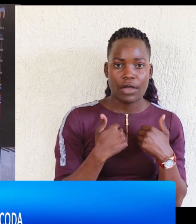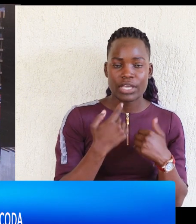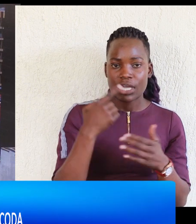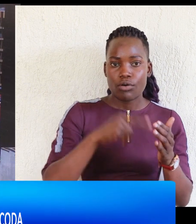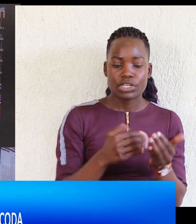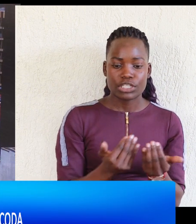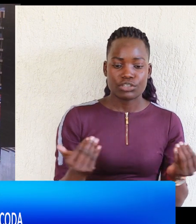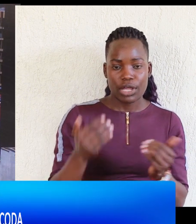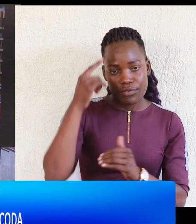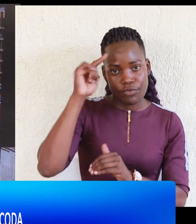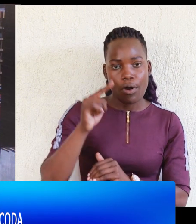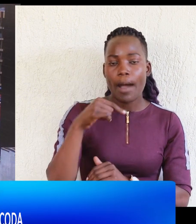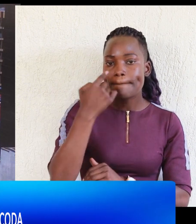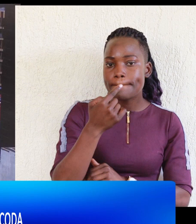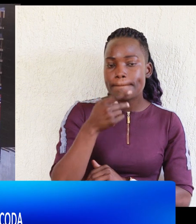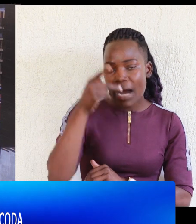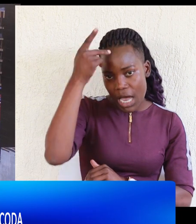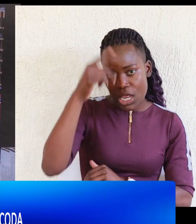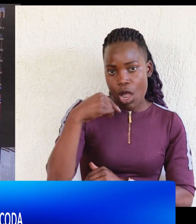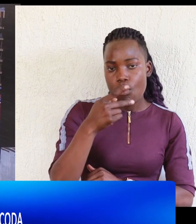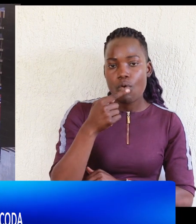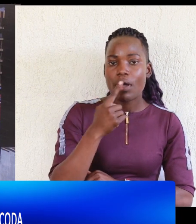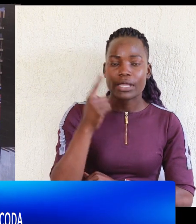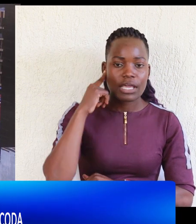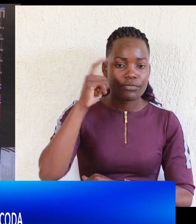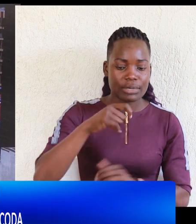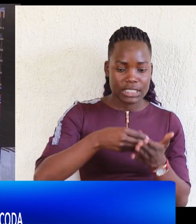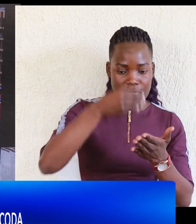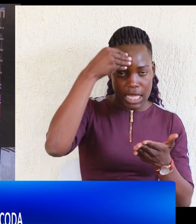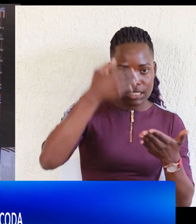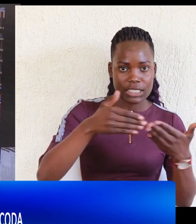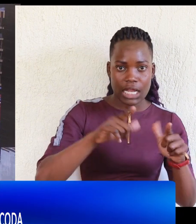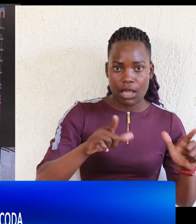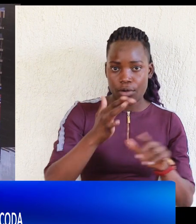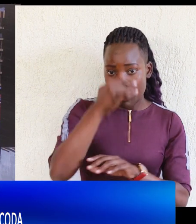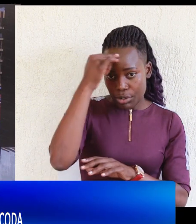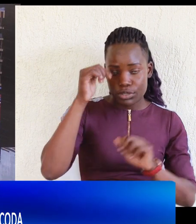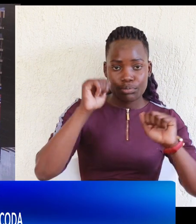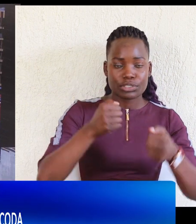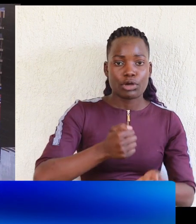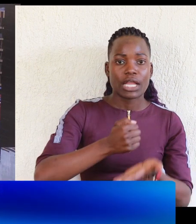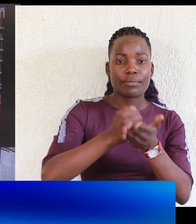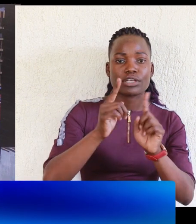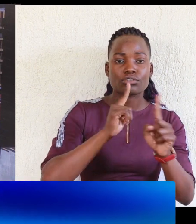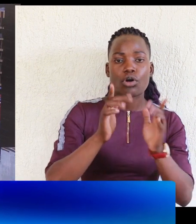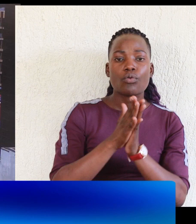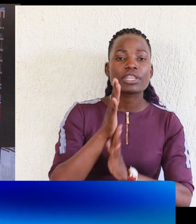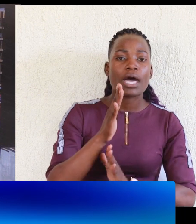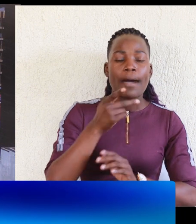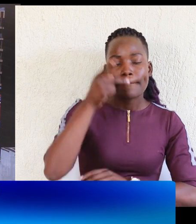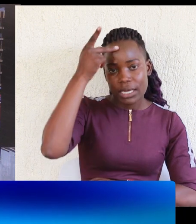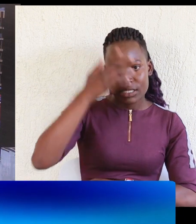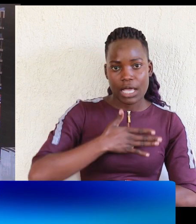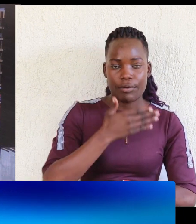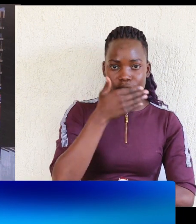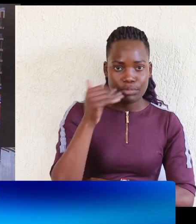should actually get to learn sign language, because it will help us talk to our parents better. Because if I could have spoken to my mom easy, I would tell my mom,